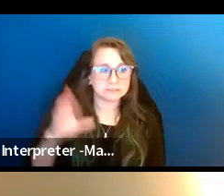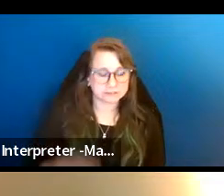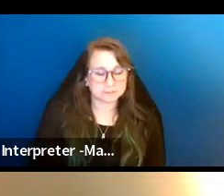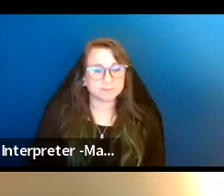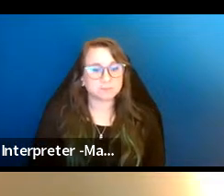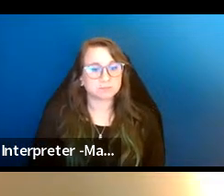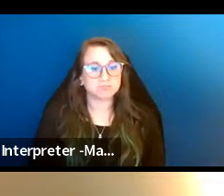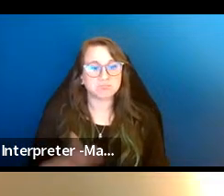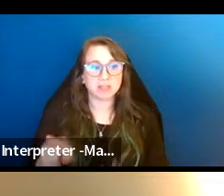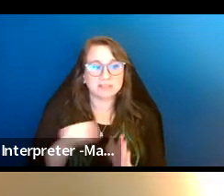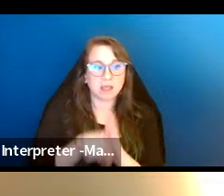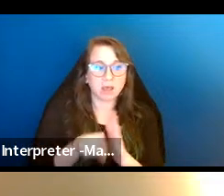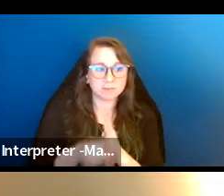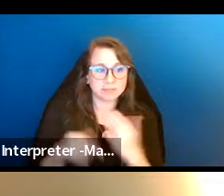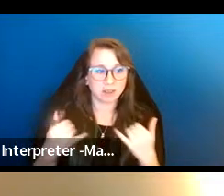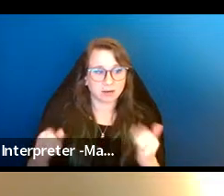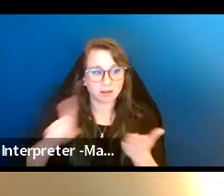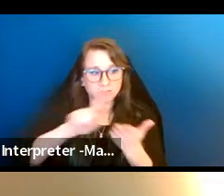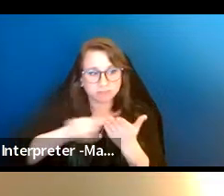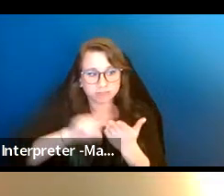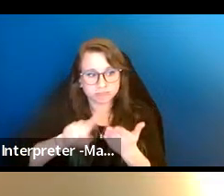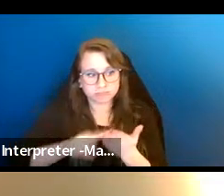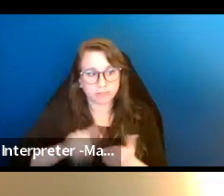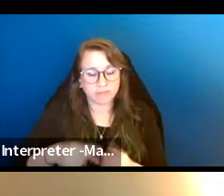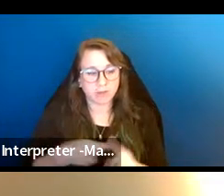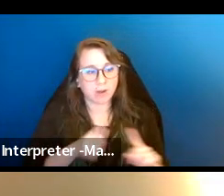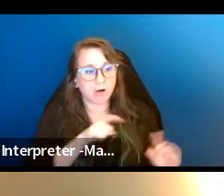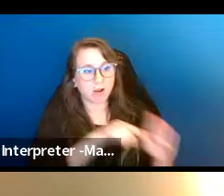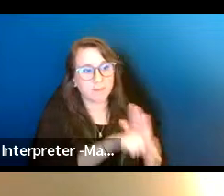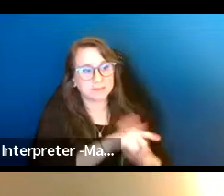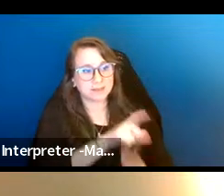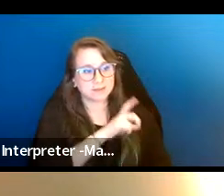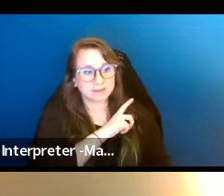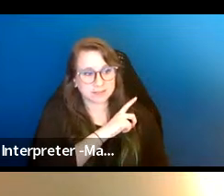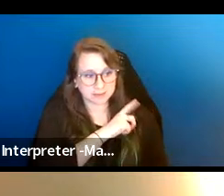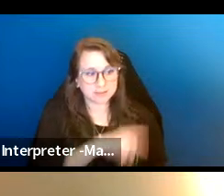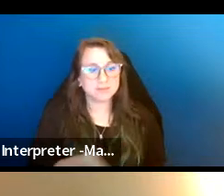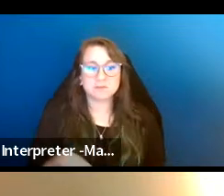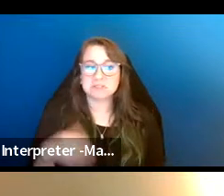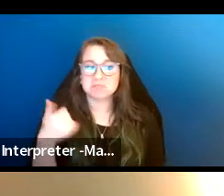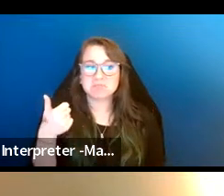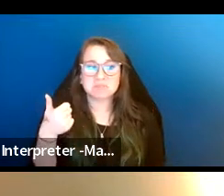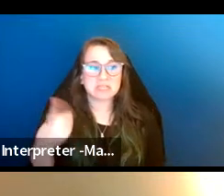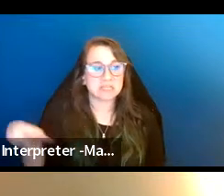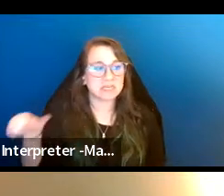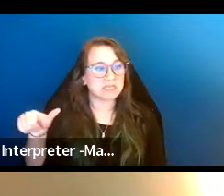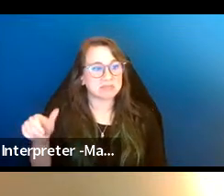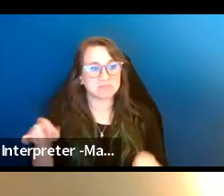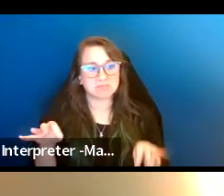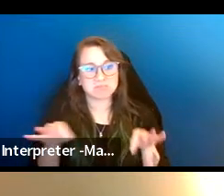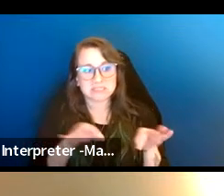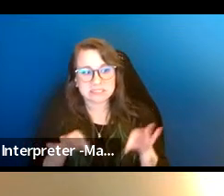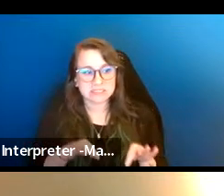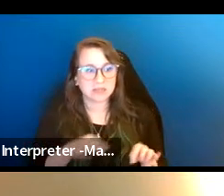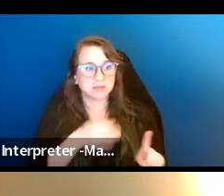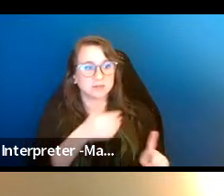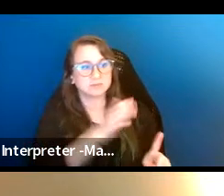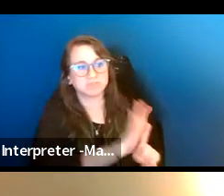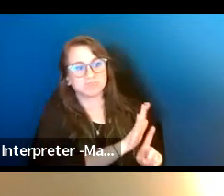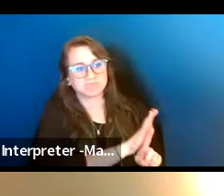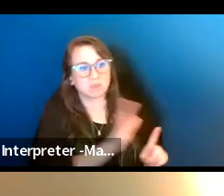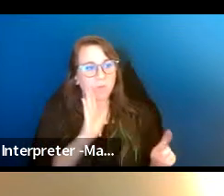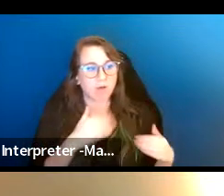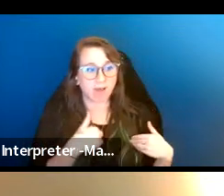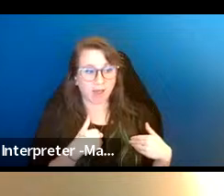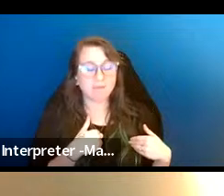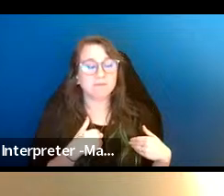under investigation by our homicide detectives. So any details, they would have them, and